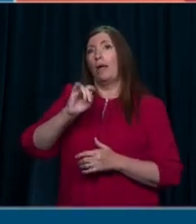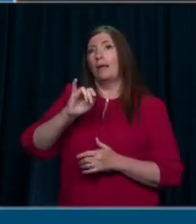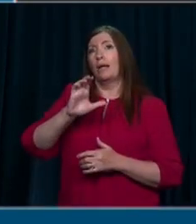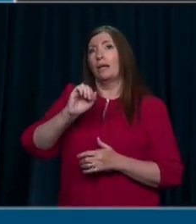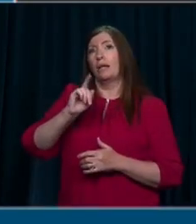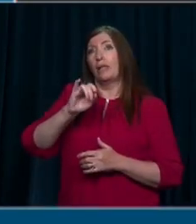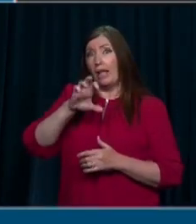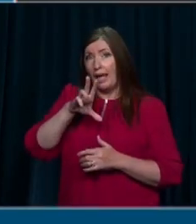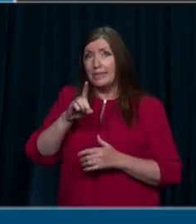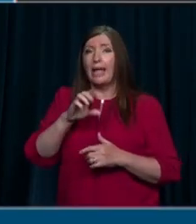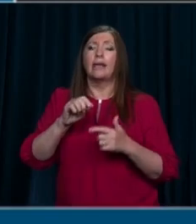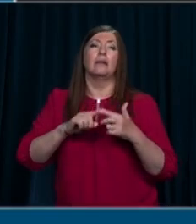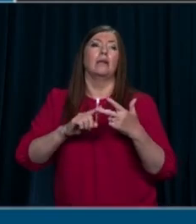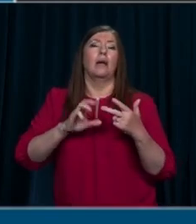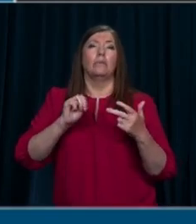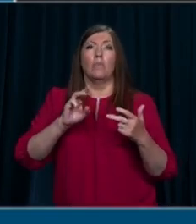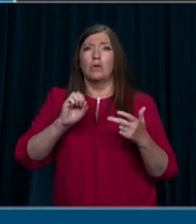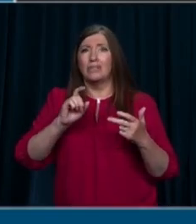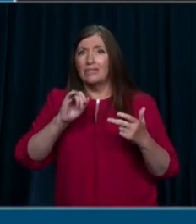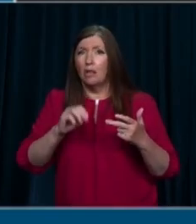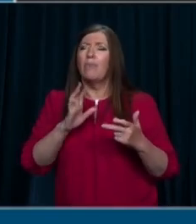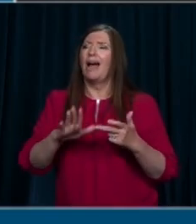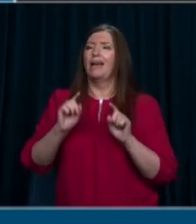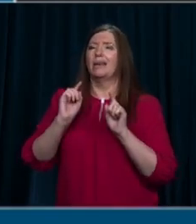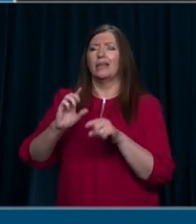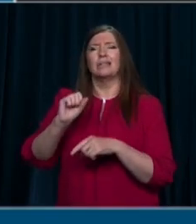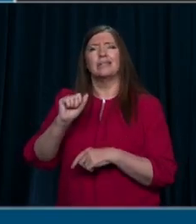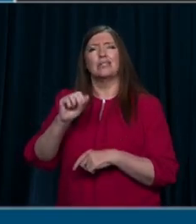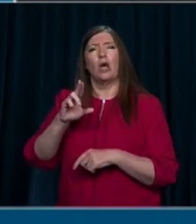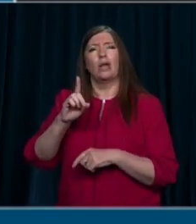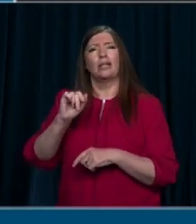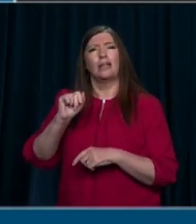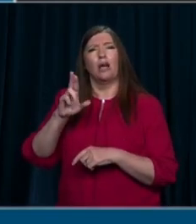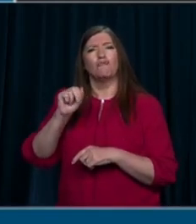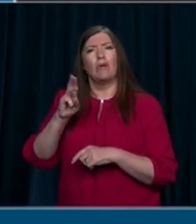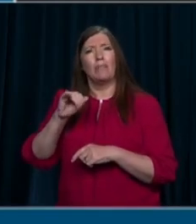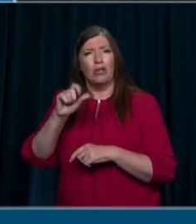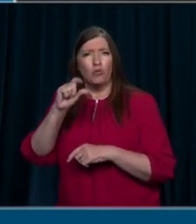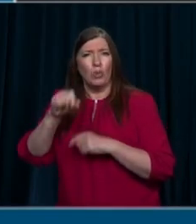spent 22 years in Saudi Arabia living and working there, so I know a little bit about the Islamic faith.